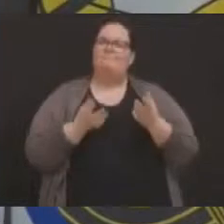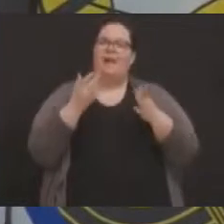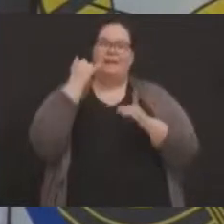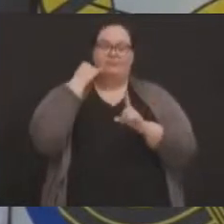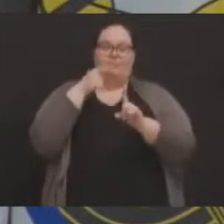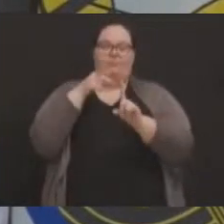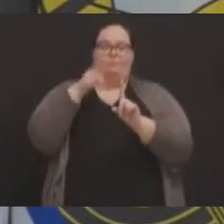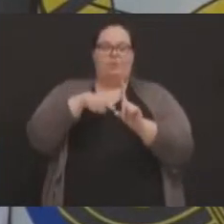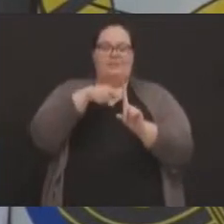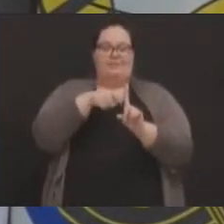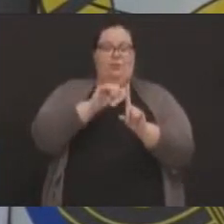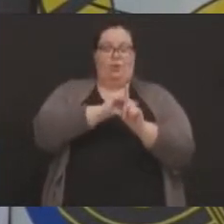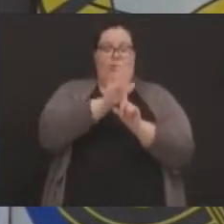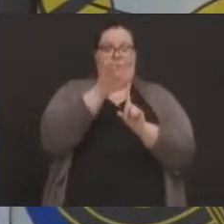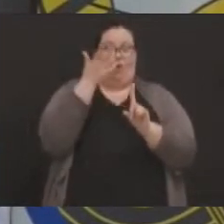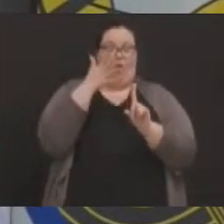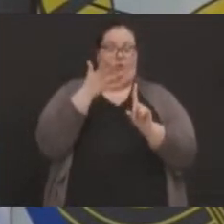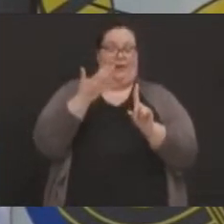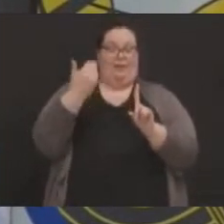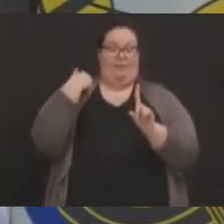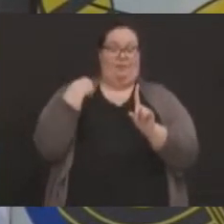investigation.